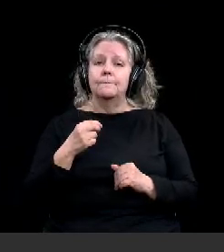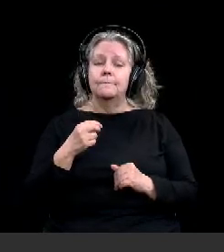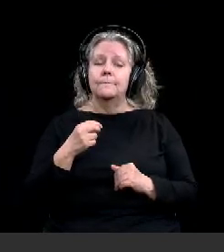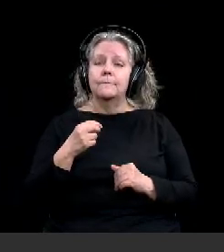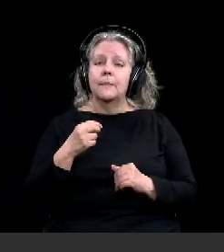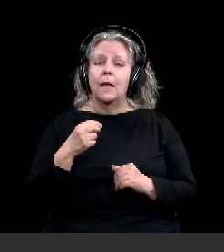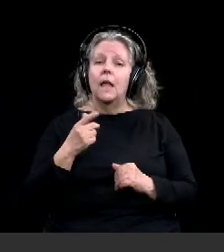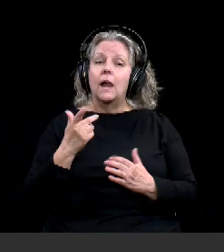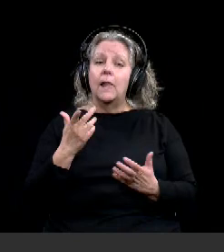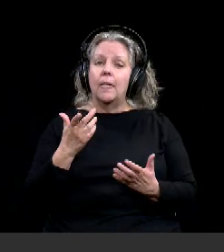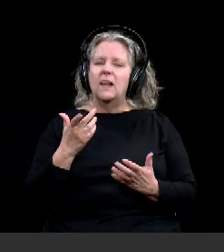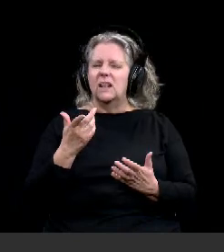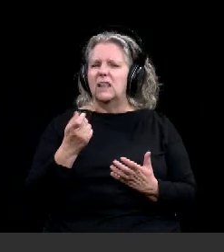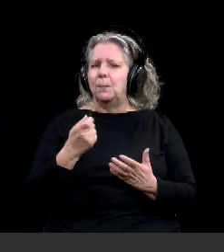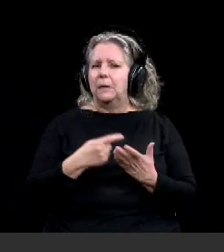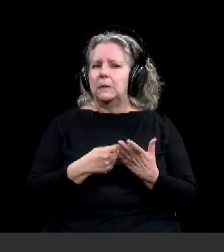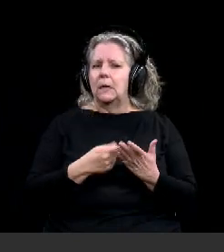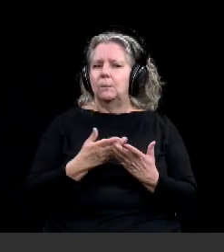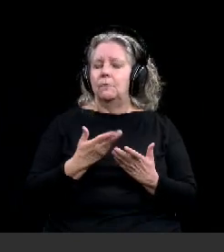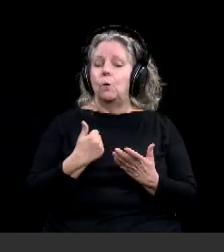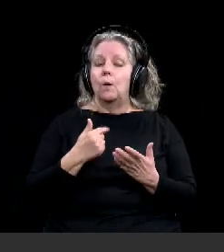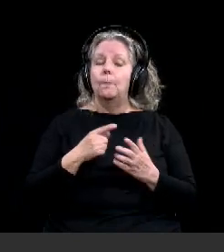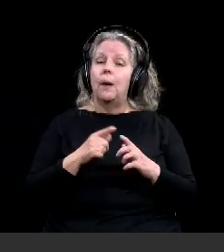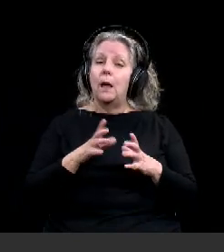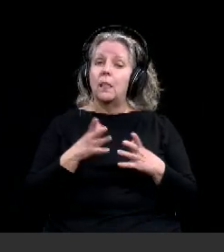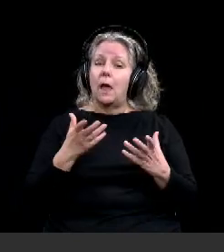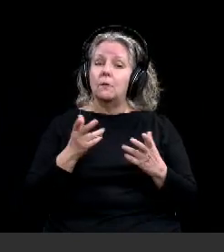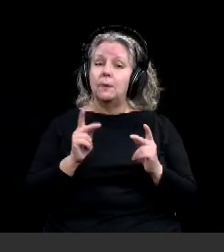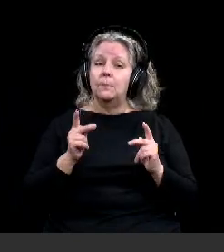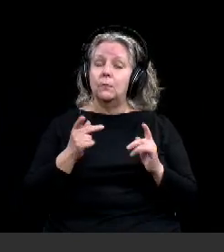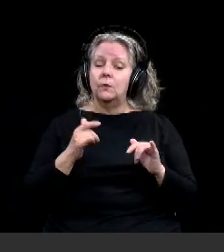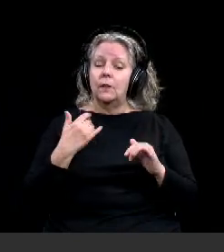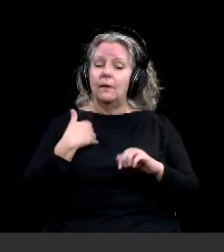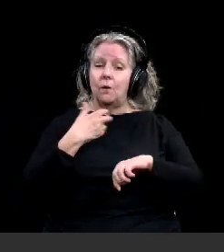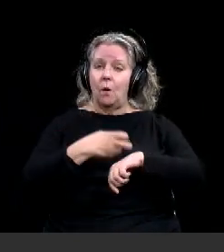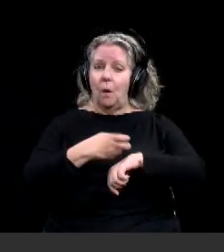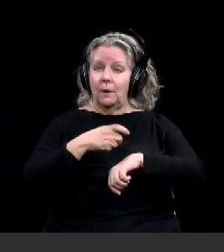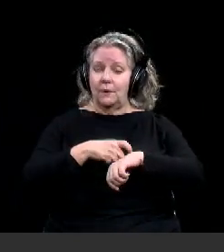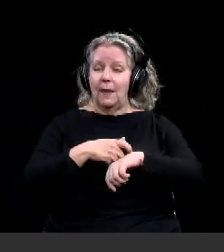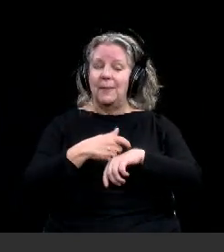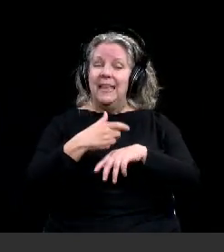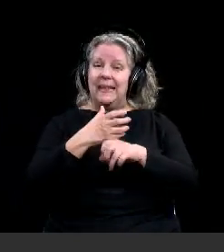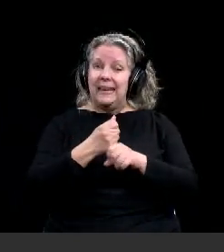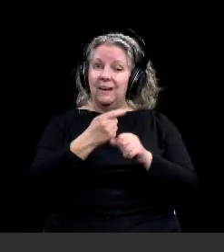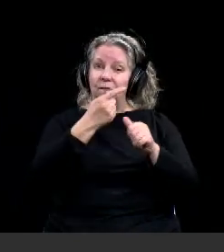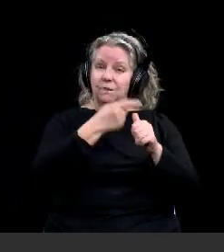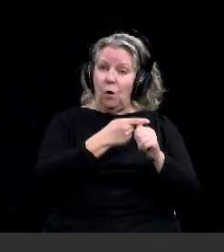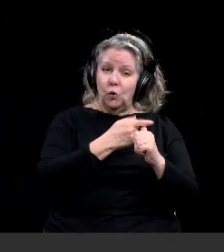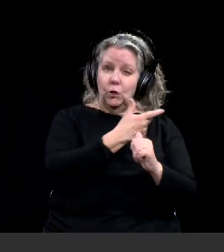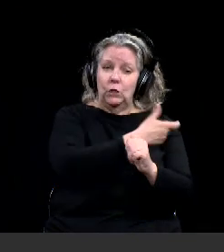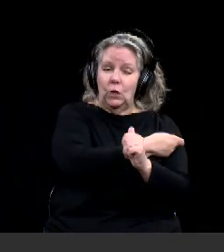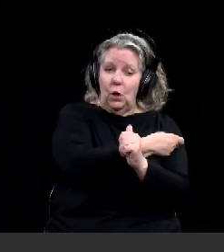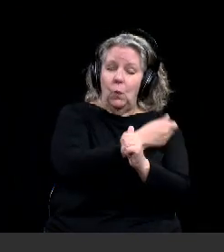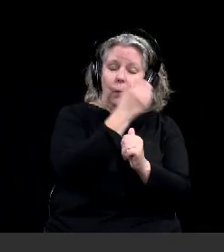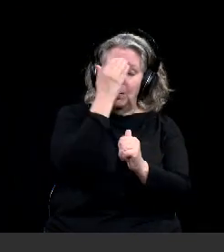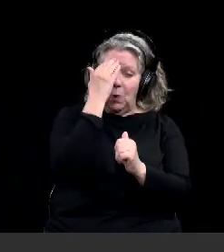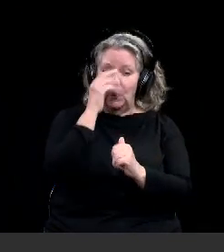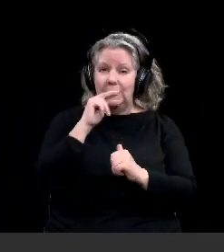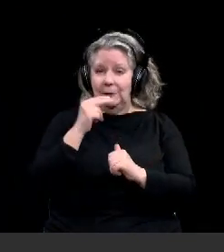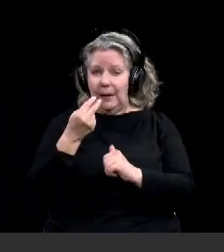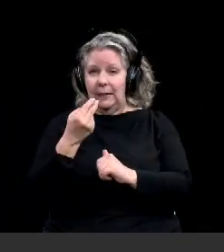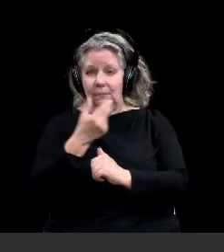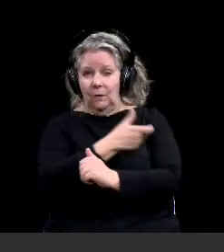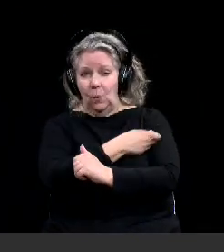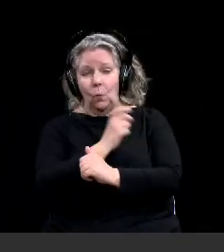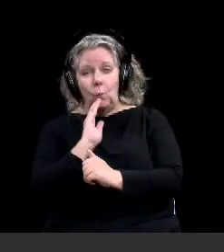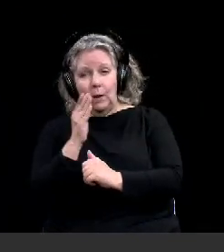hard time getting their first vaccine, and we know the second round is coming. Is there any idea about when we'll start getting a larger number of doses so more people